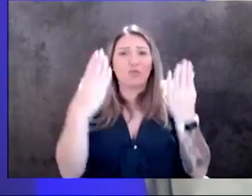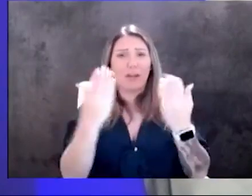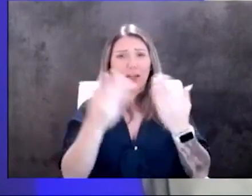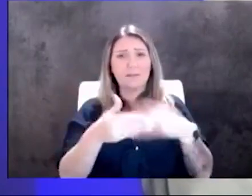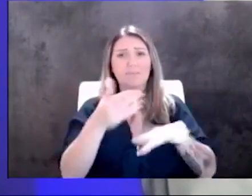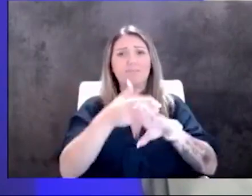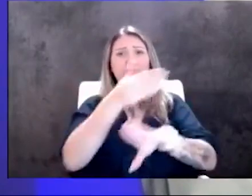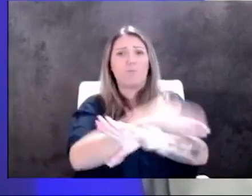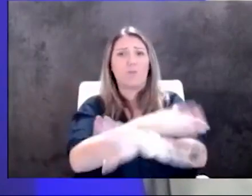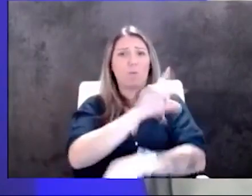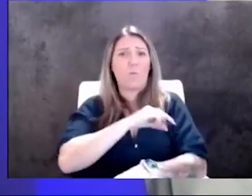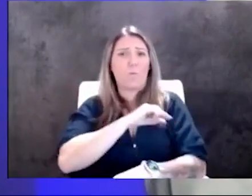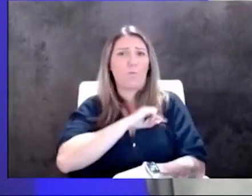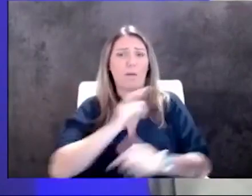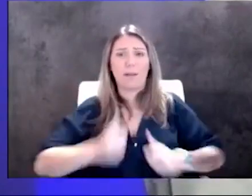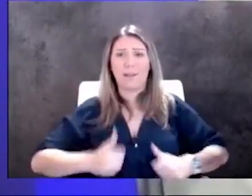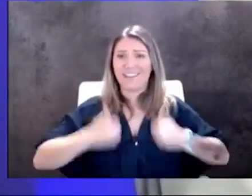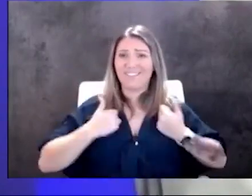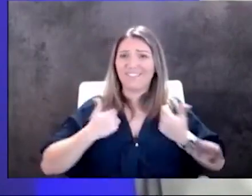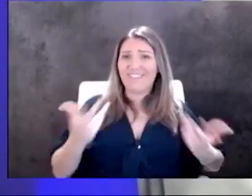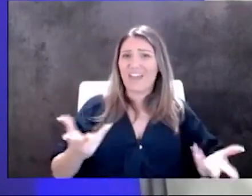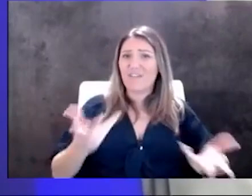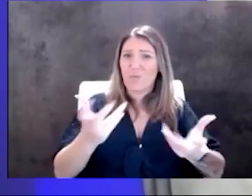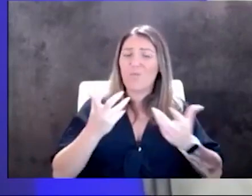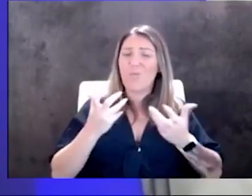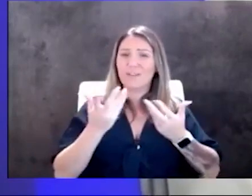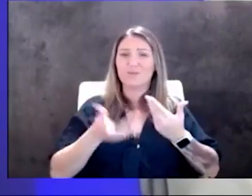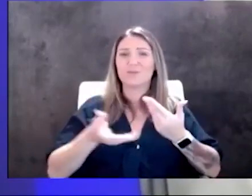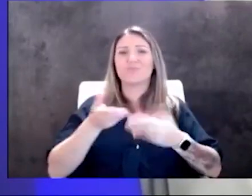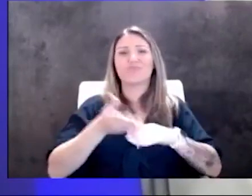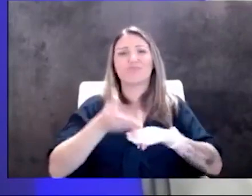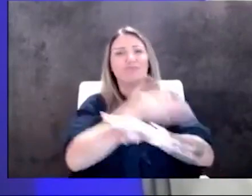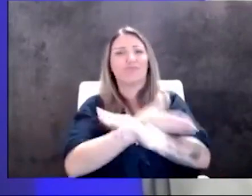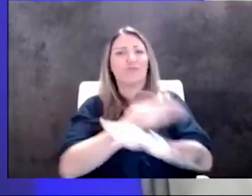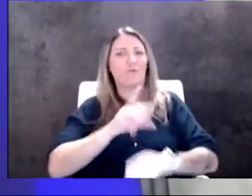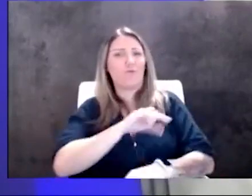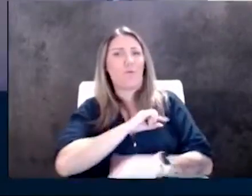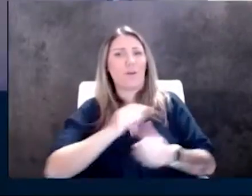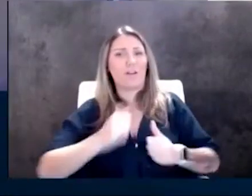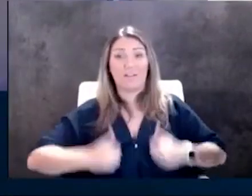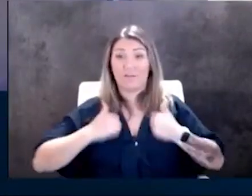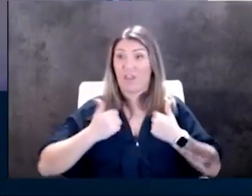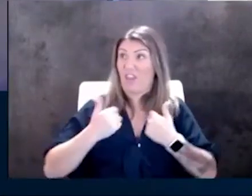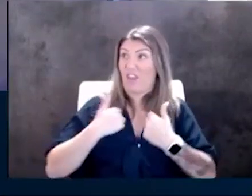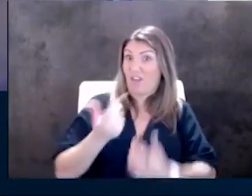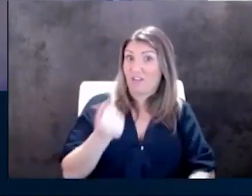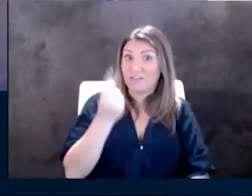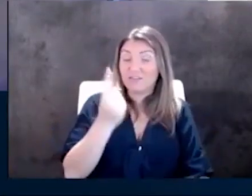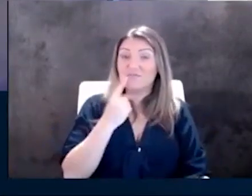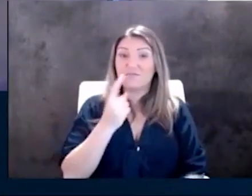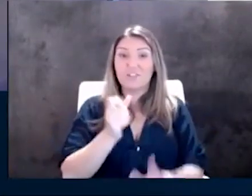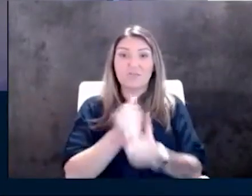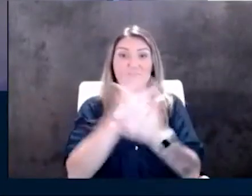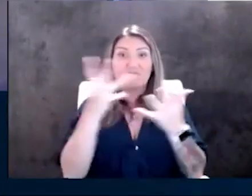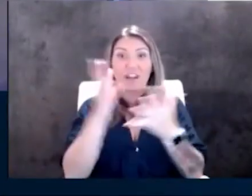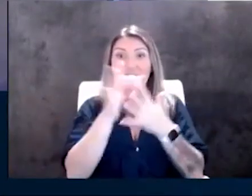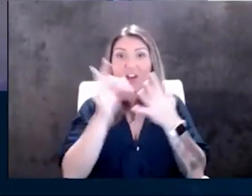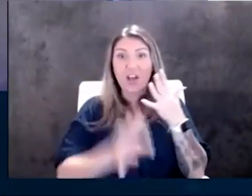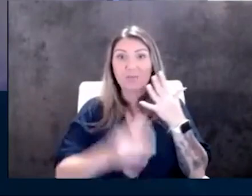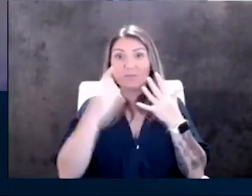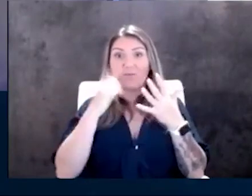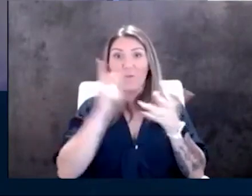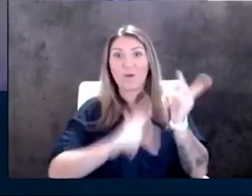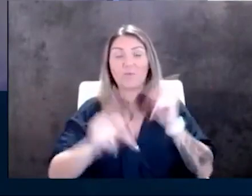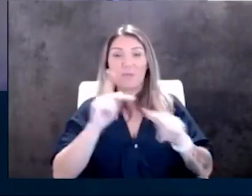we want to just lengthen life. We want to improve the quality. I think what I took away is that there really are a ton of different options for people. So I'm glad you shared all of that. So